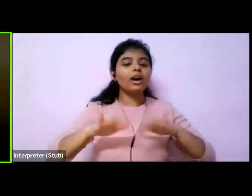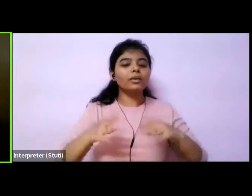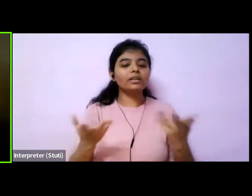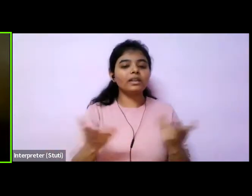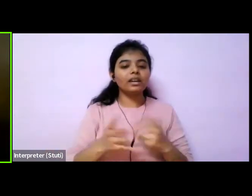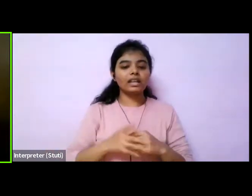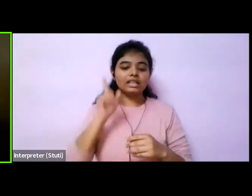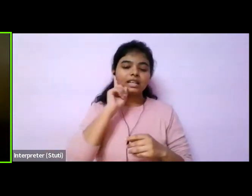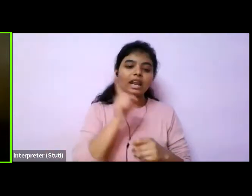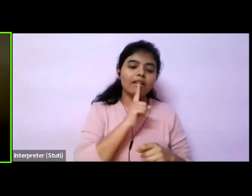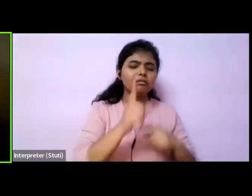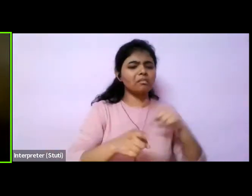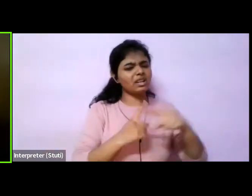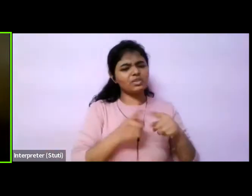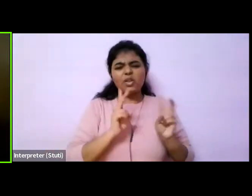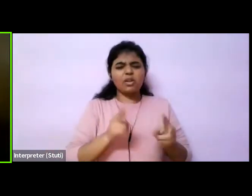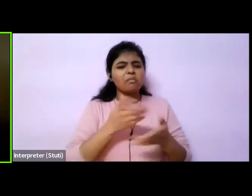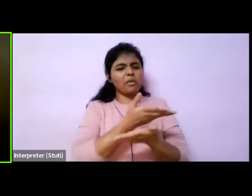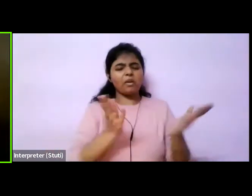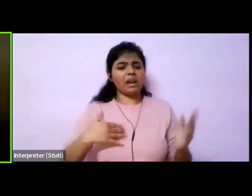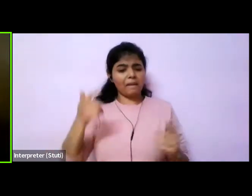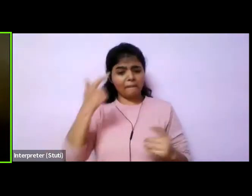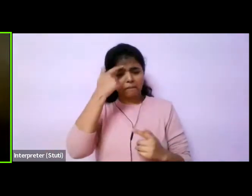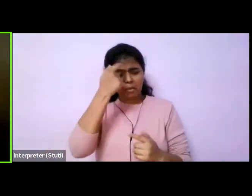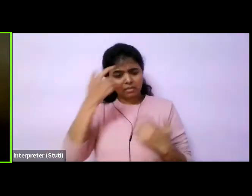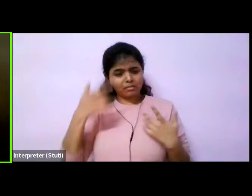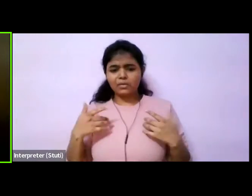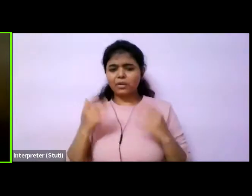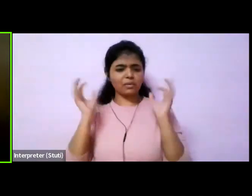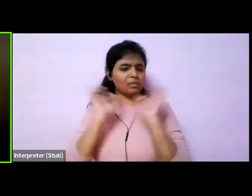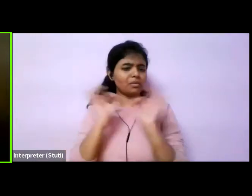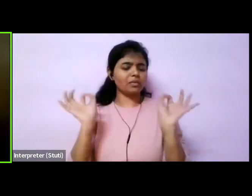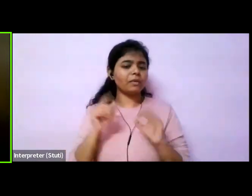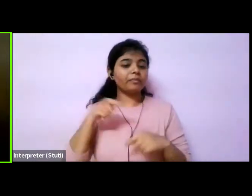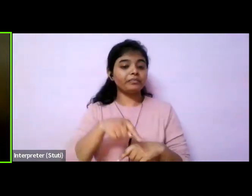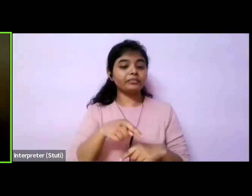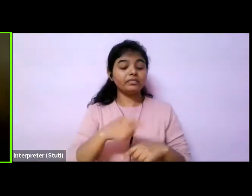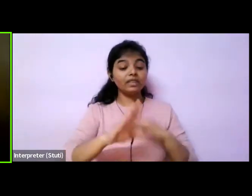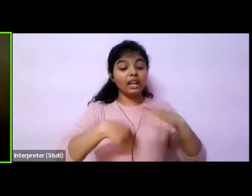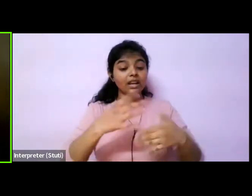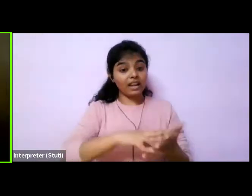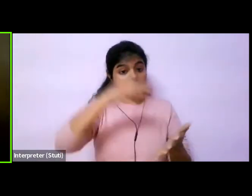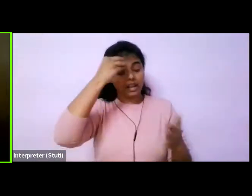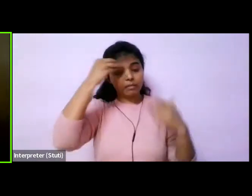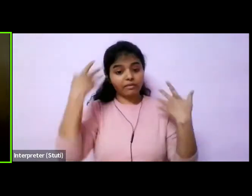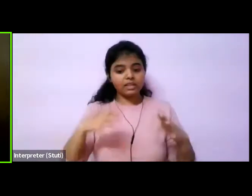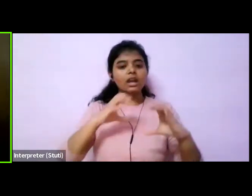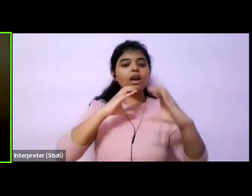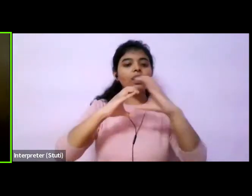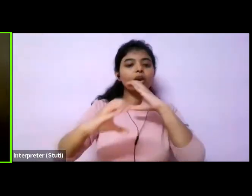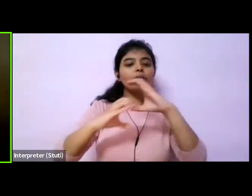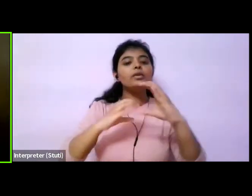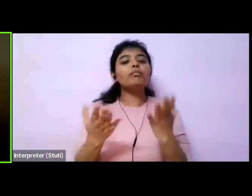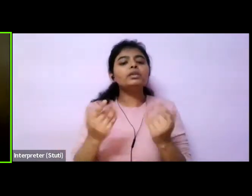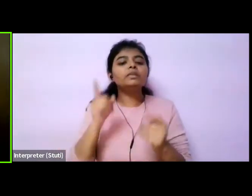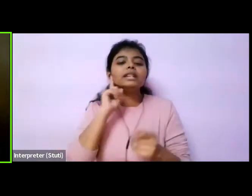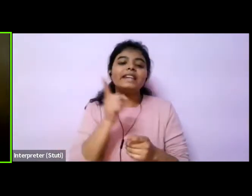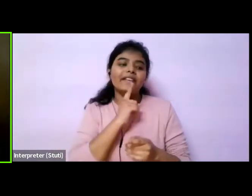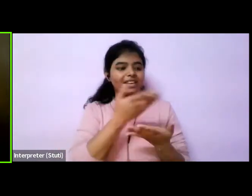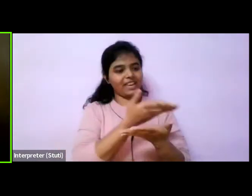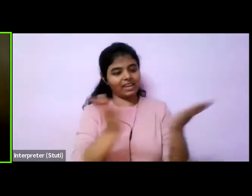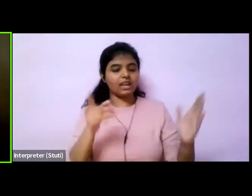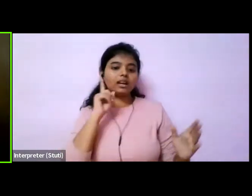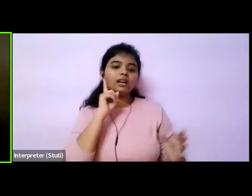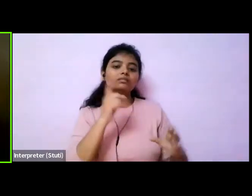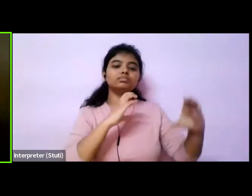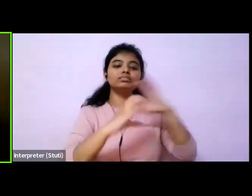normality in ways they had never done before. Once they perceive that communication is possible among the deaf and their impairment is